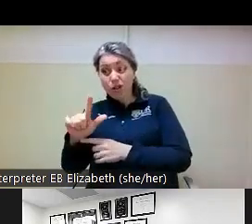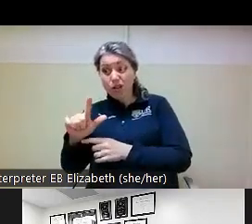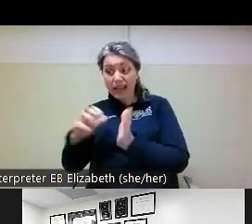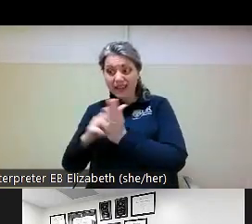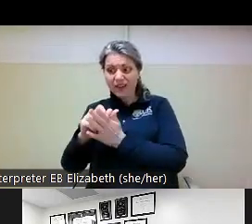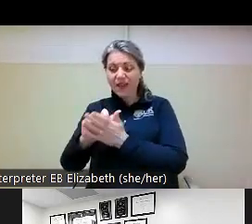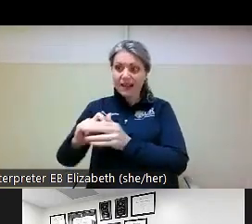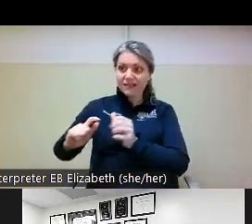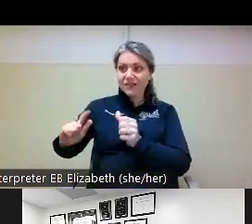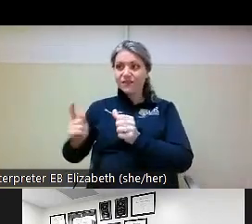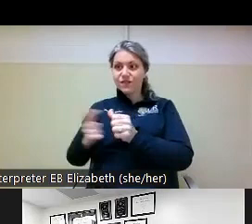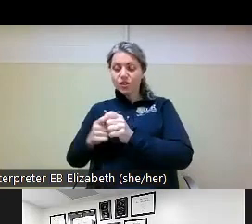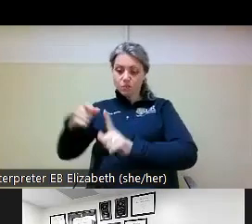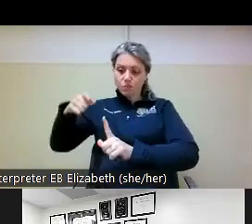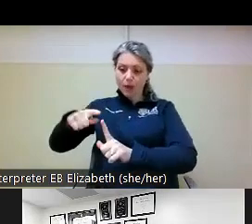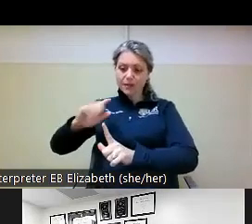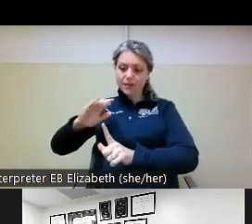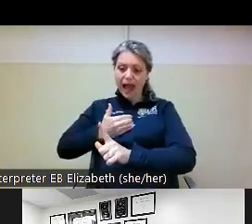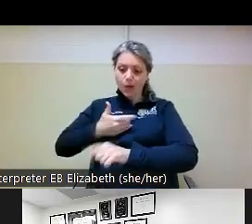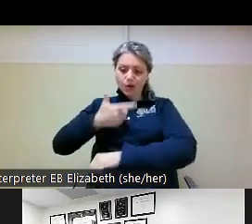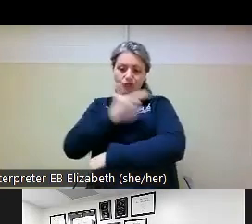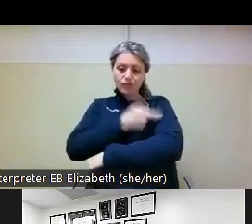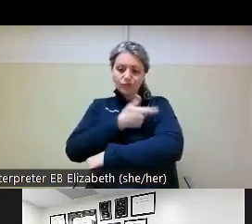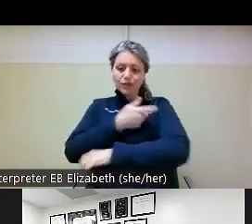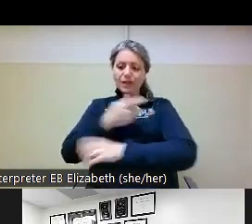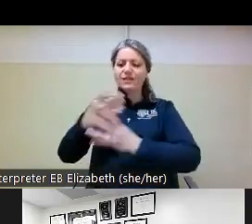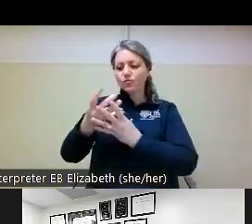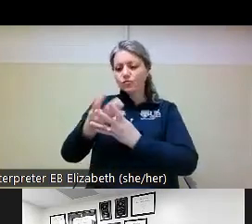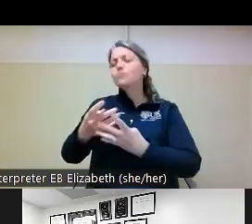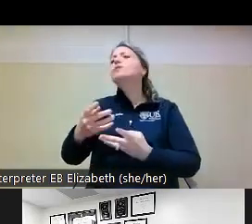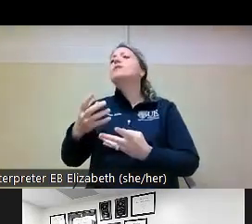the adoption of universal screening for cervical dysplasia.